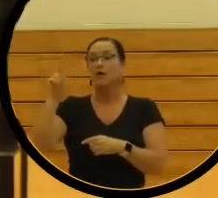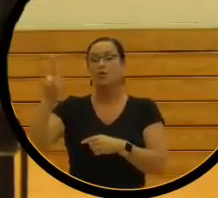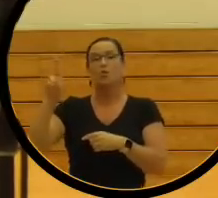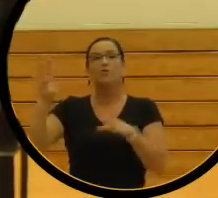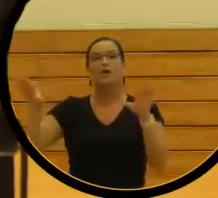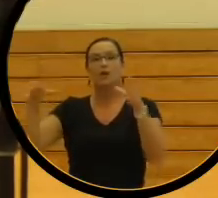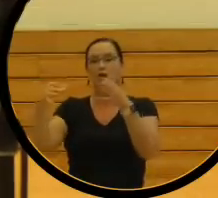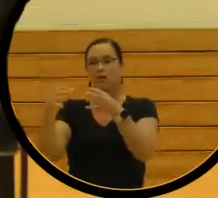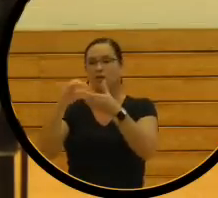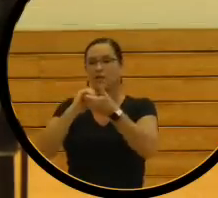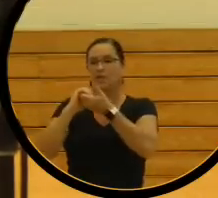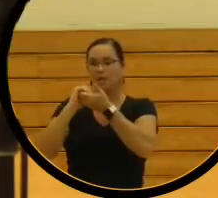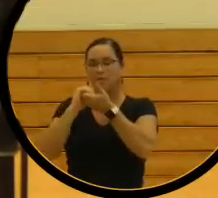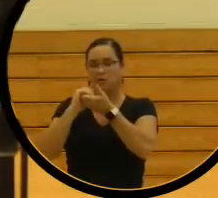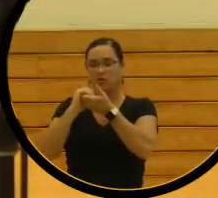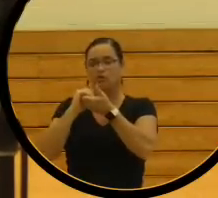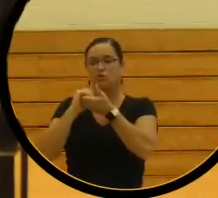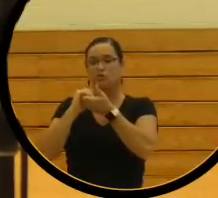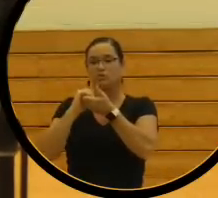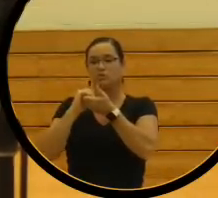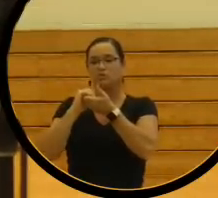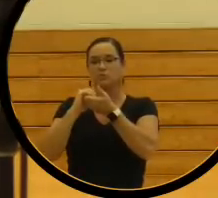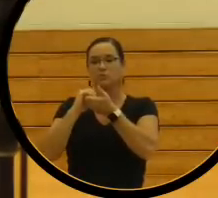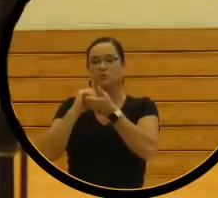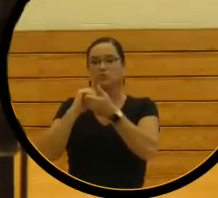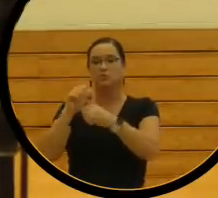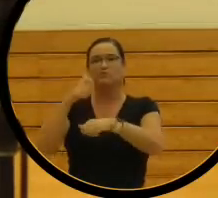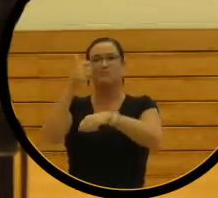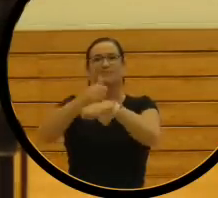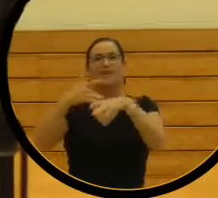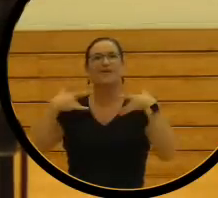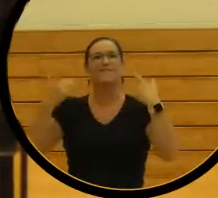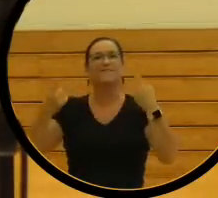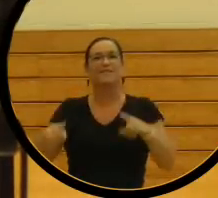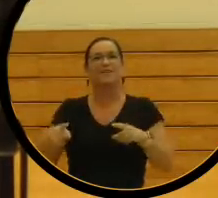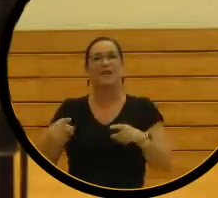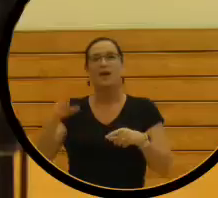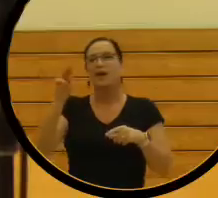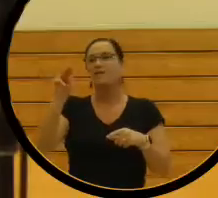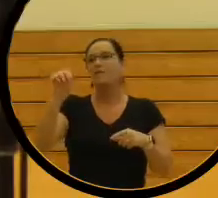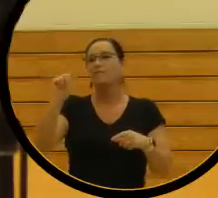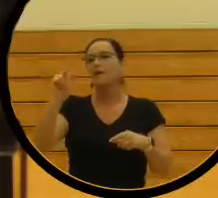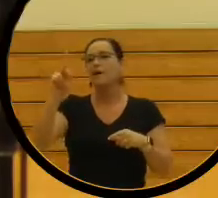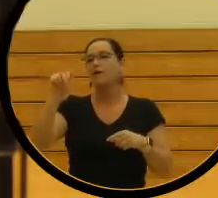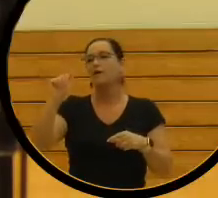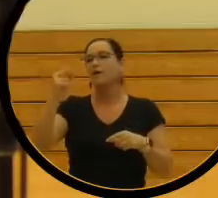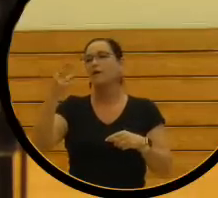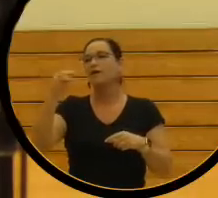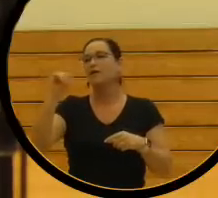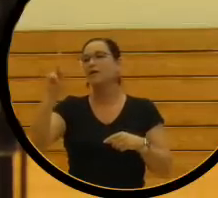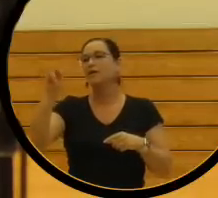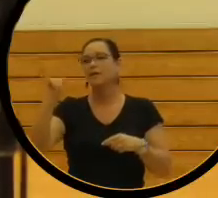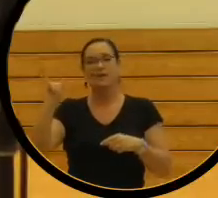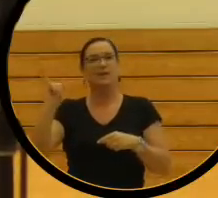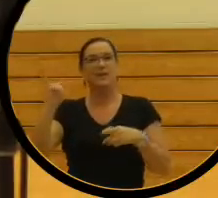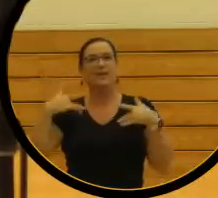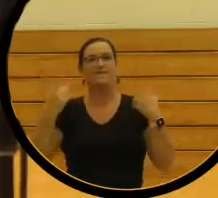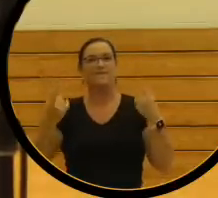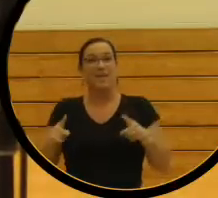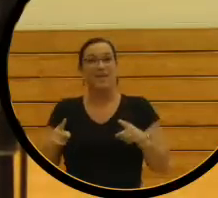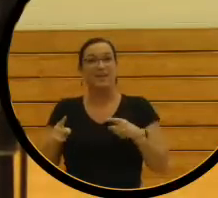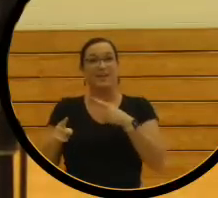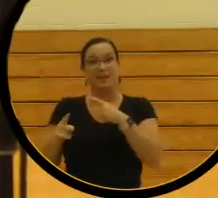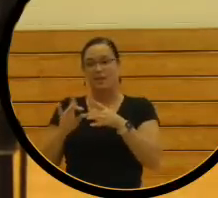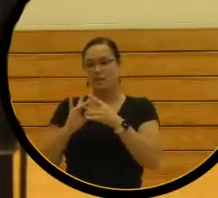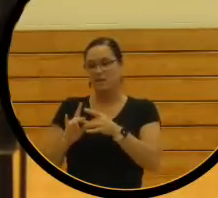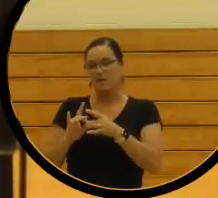together in collaboration to put on an event during the season of Makahiki. So many folks associate Makahiki